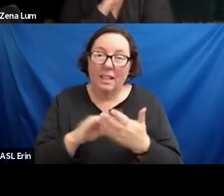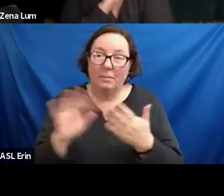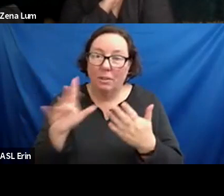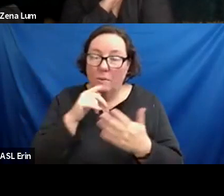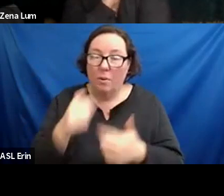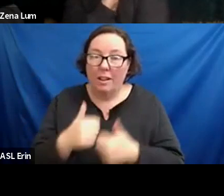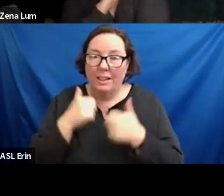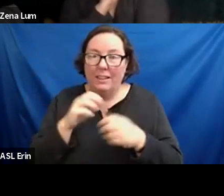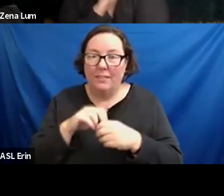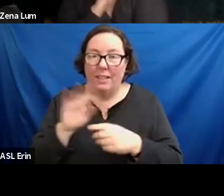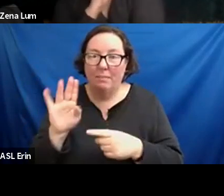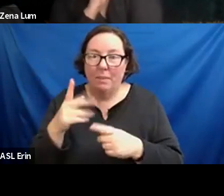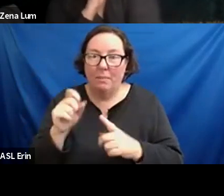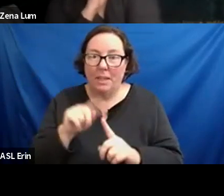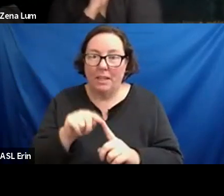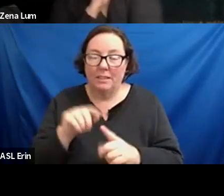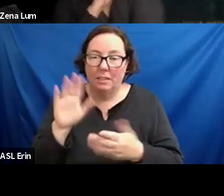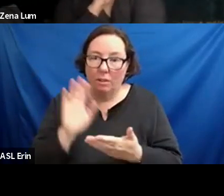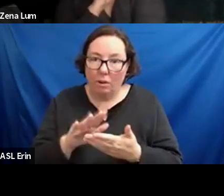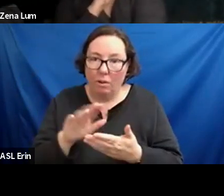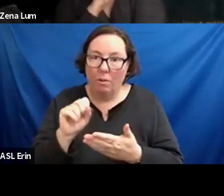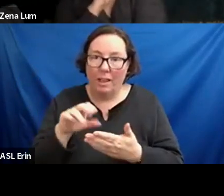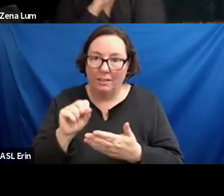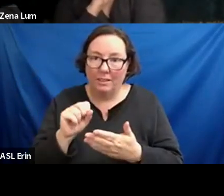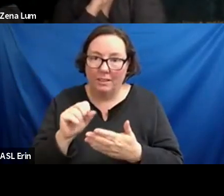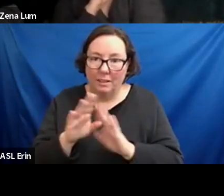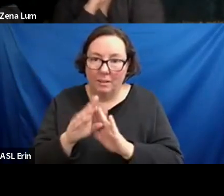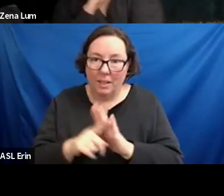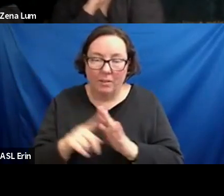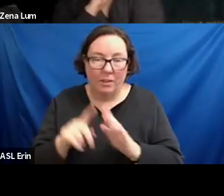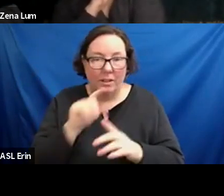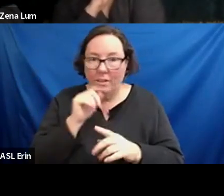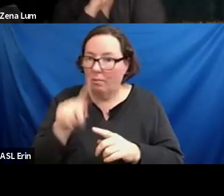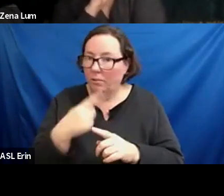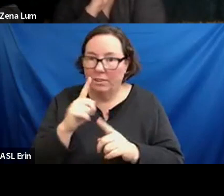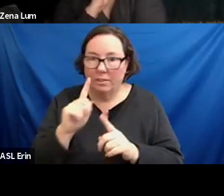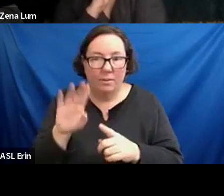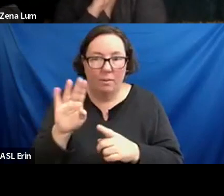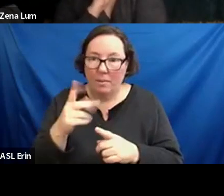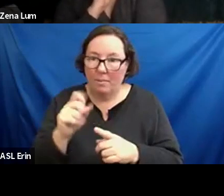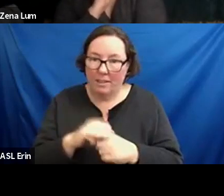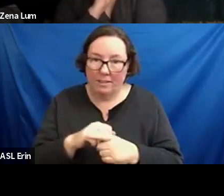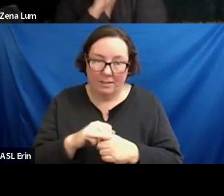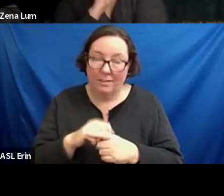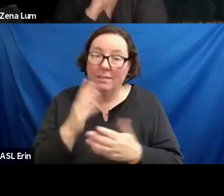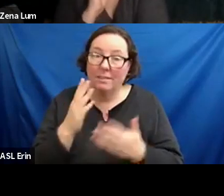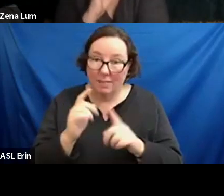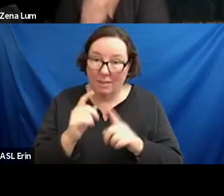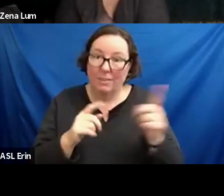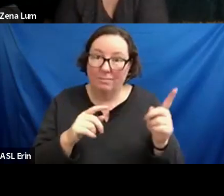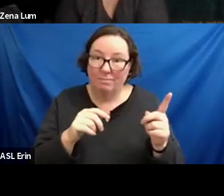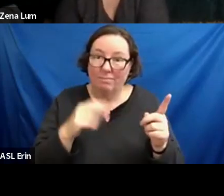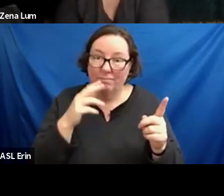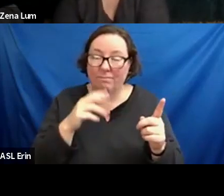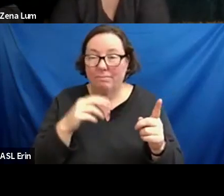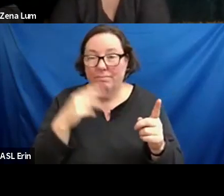reside in the city with low economic backgrounds who don't just attend BPS. And so I think it's important for us to